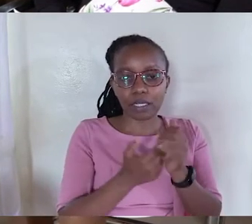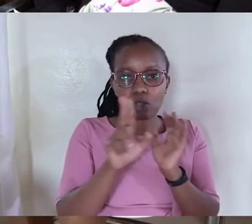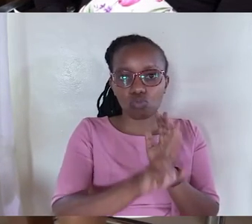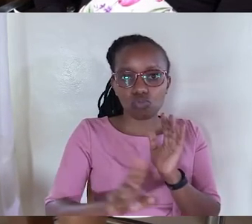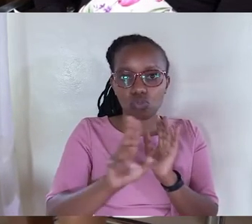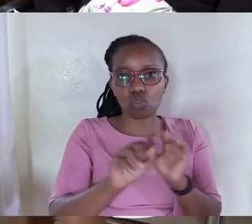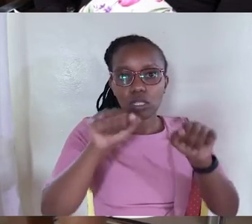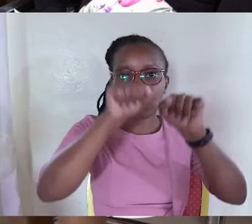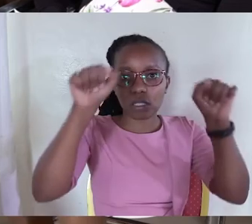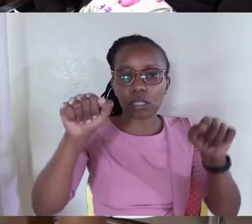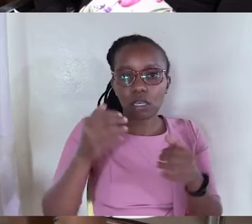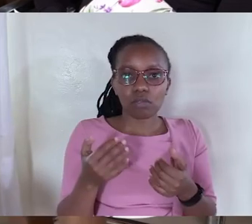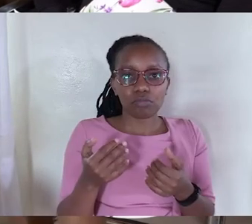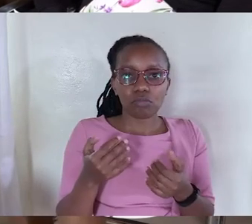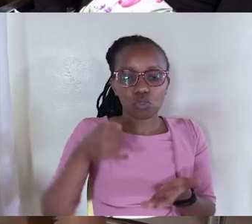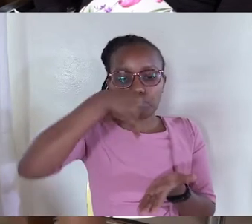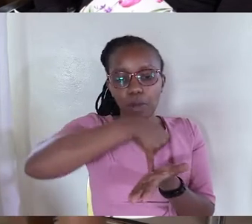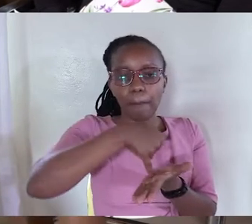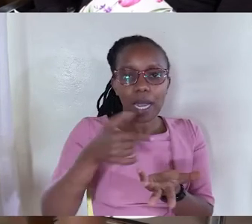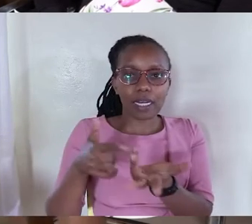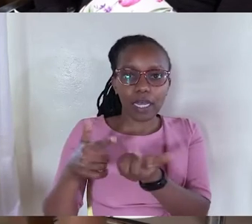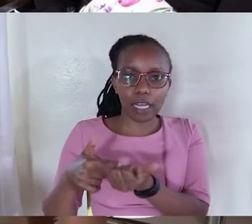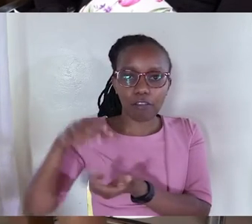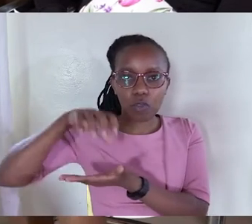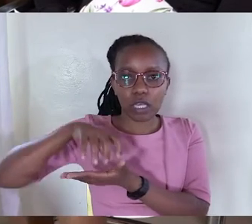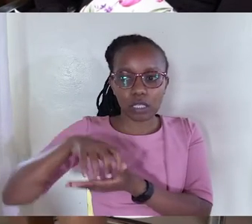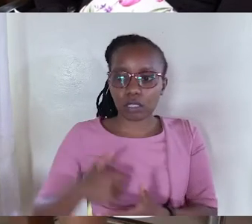system to input data for these cases.